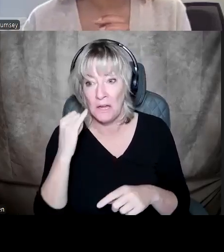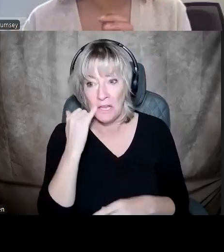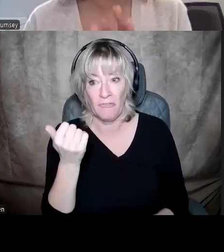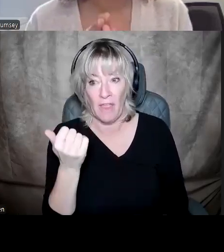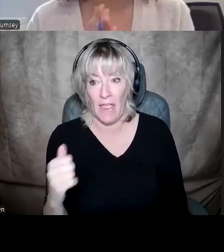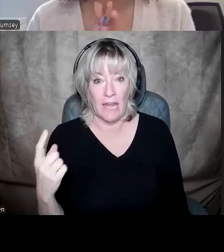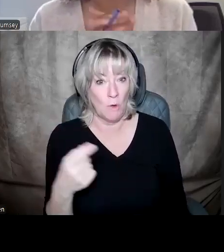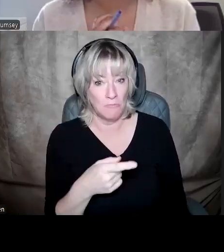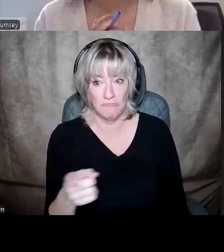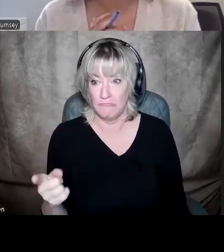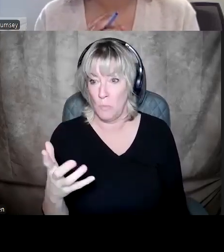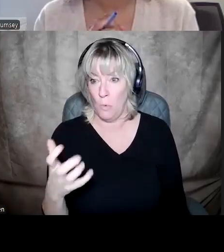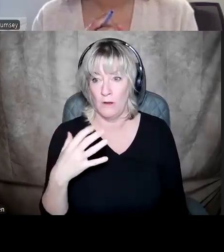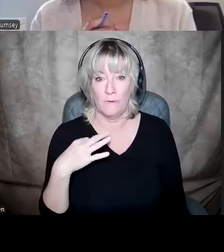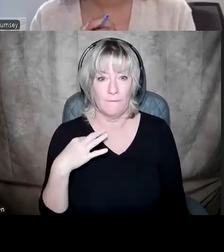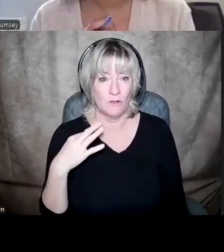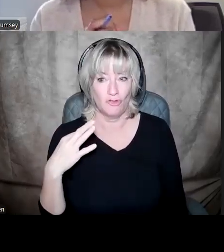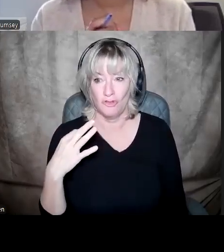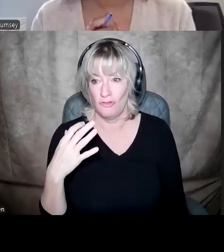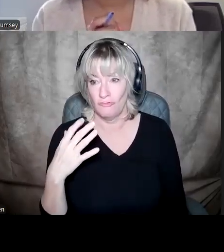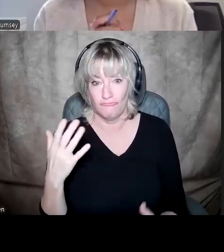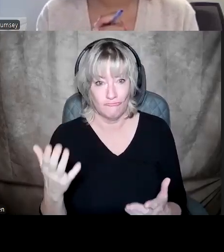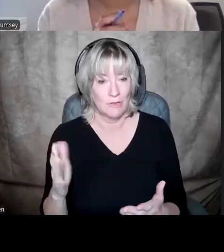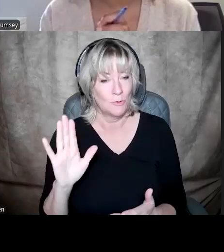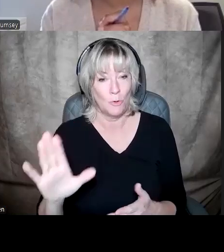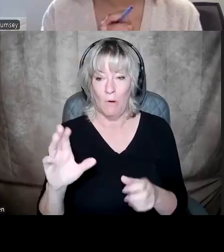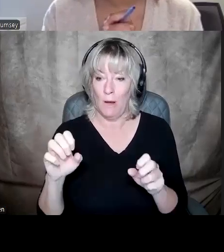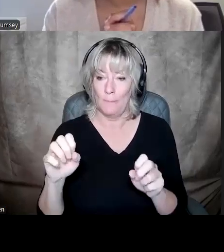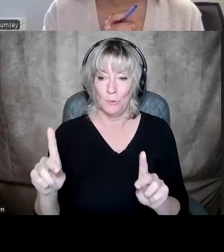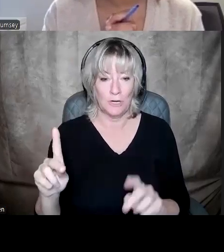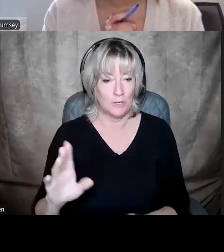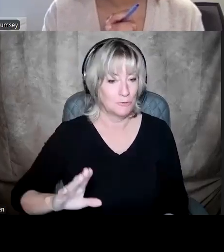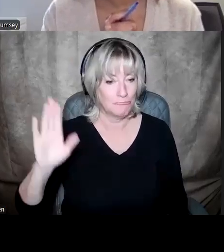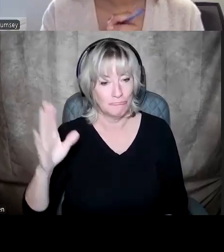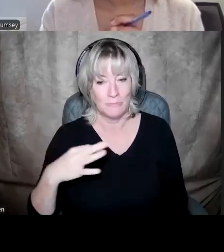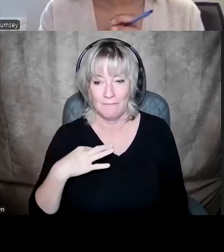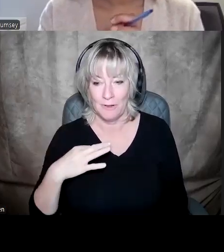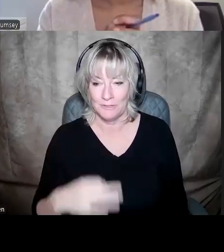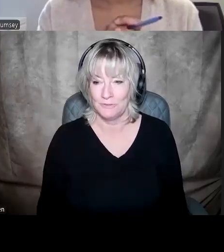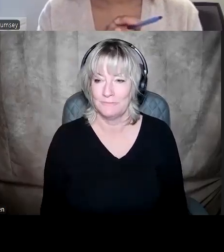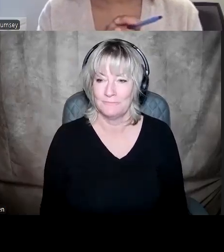to last minute volunteer, this is your opportunity.